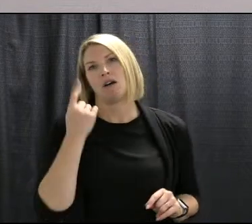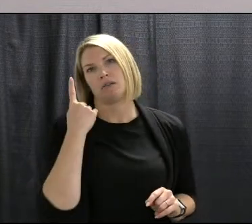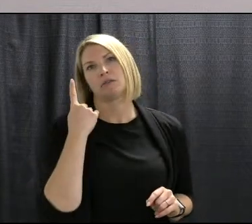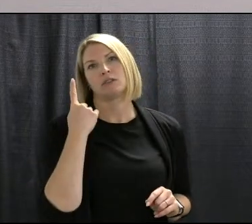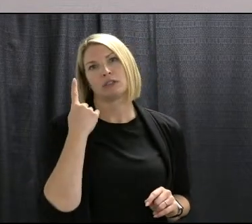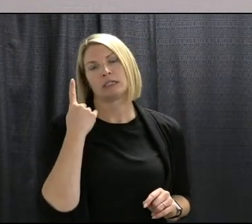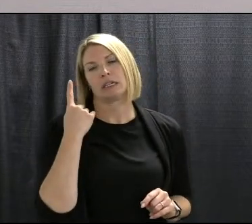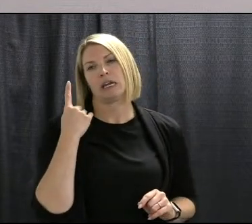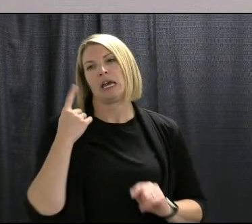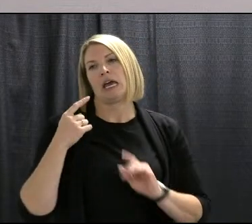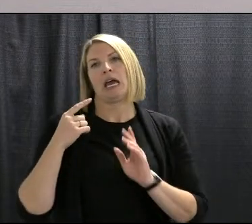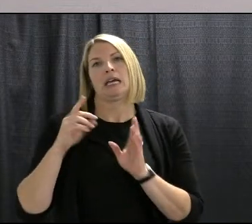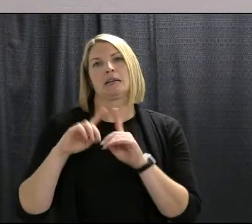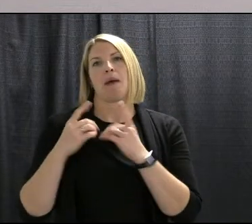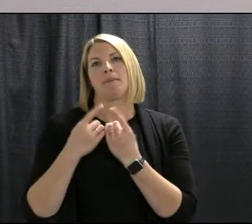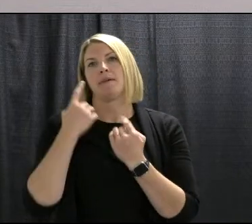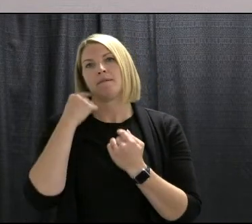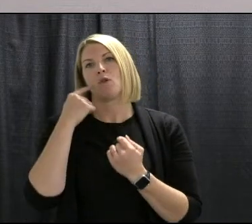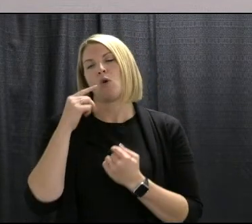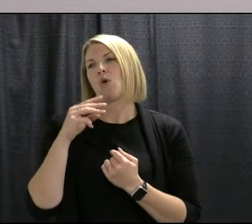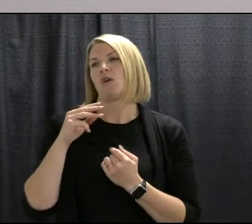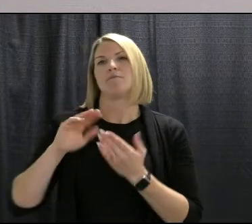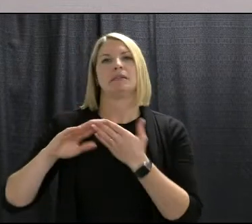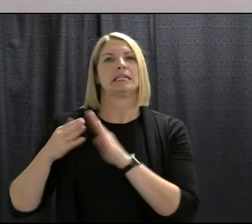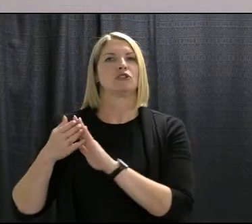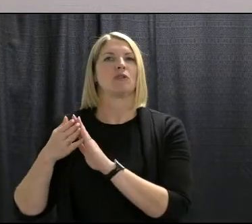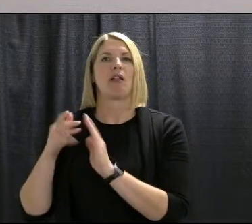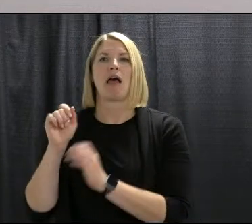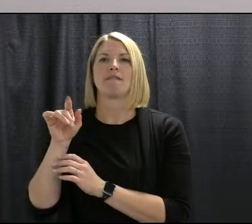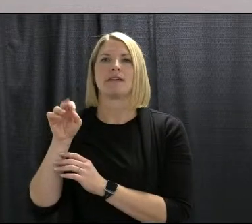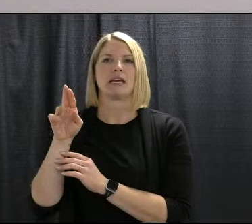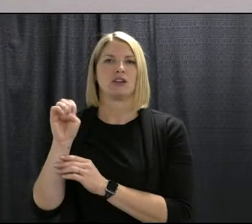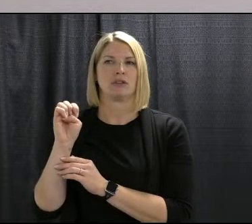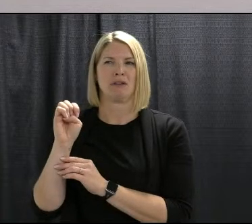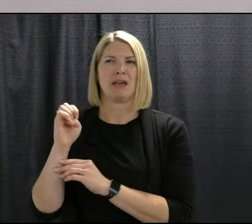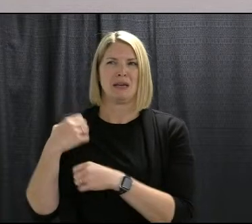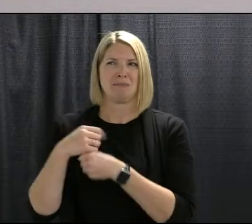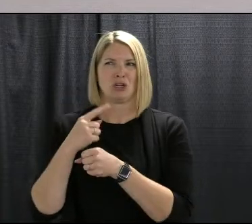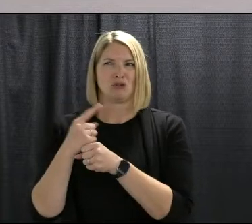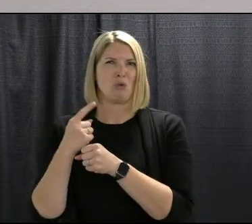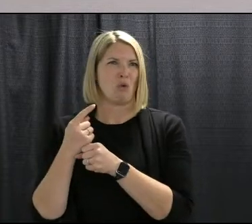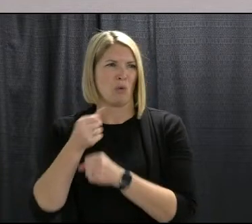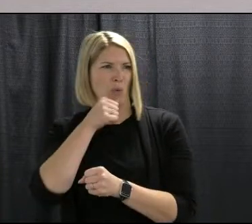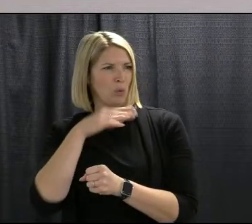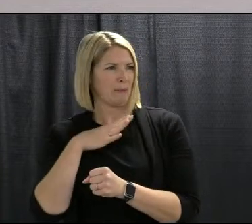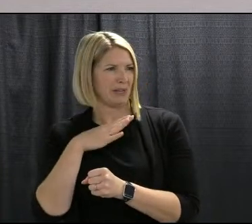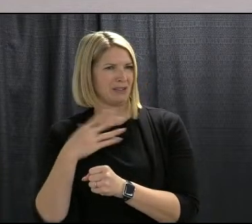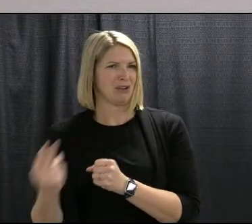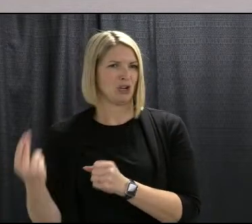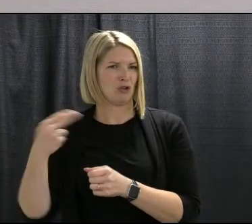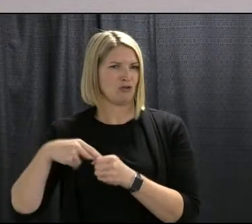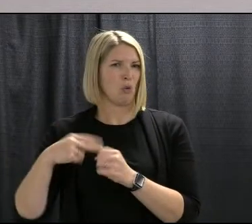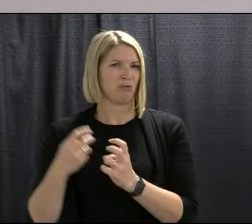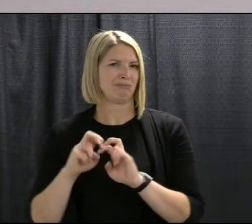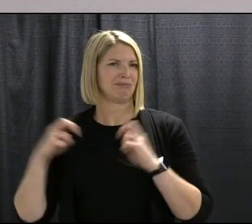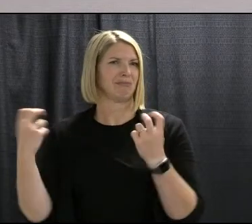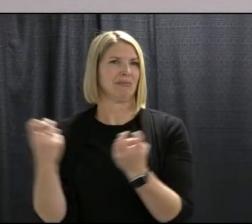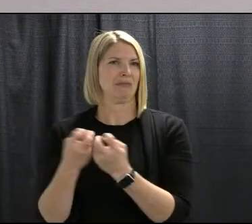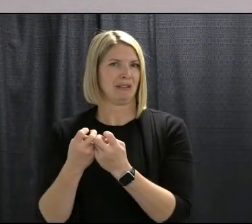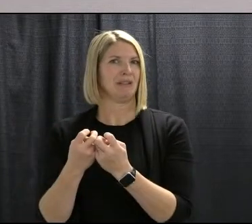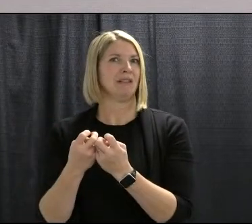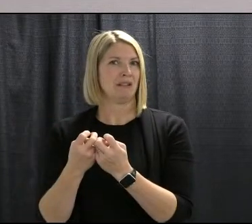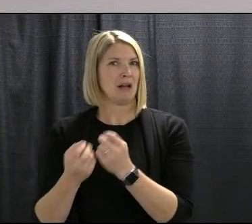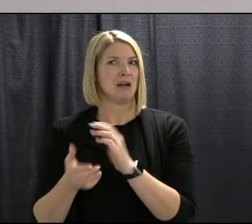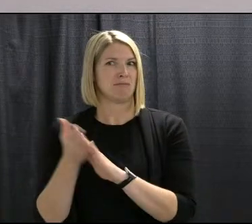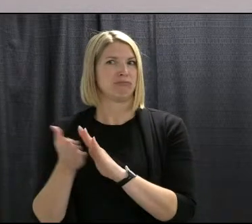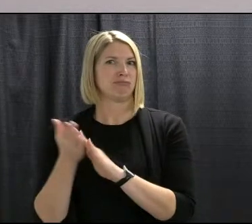and Municipal Affairs, the investments we're making there. With getting women at the table, I think we had a record high of the most women and gender diverse people to actually